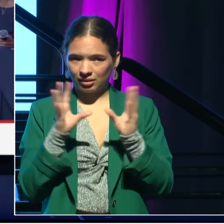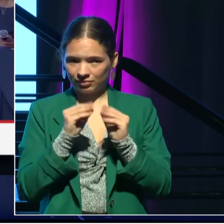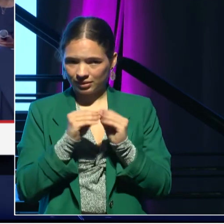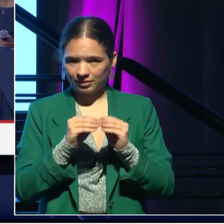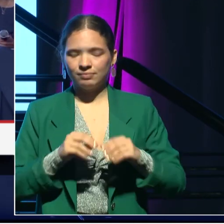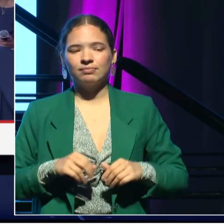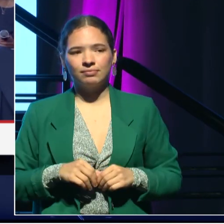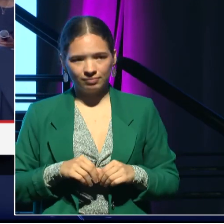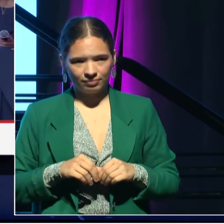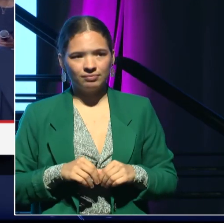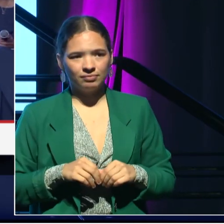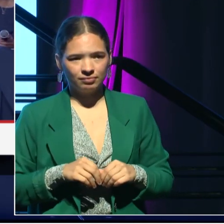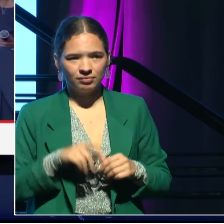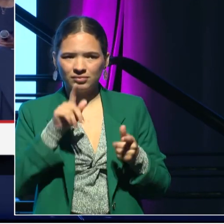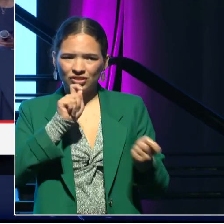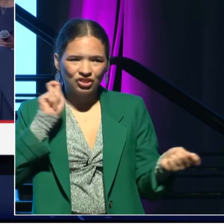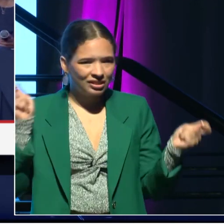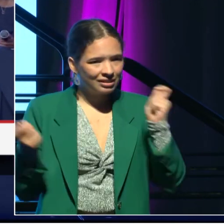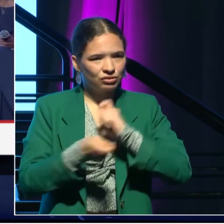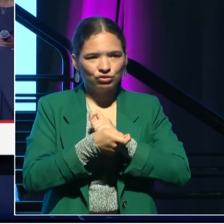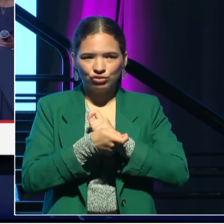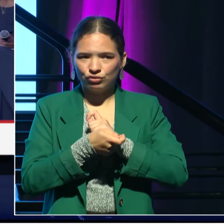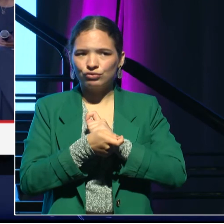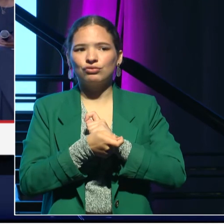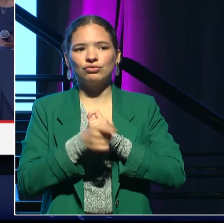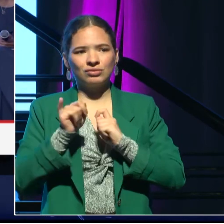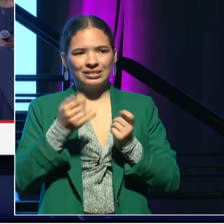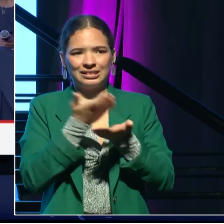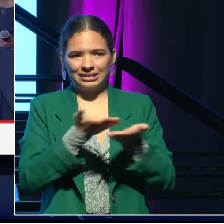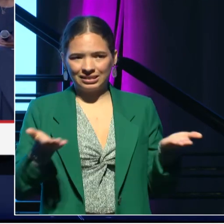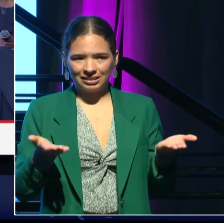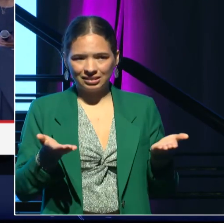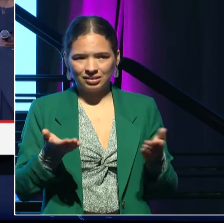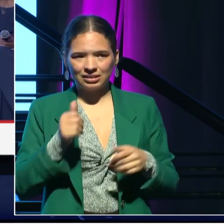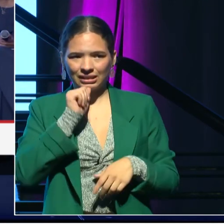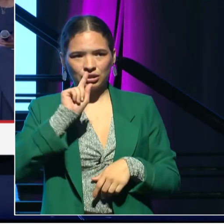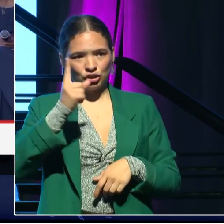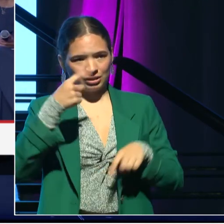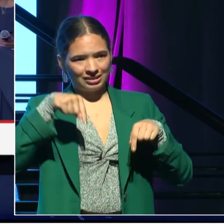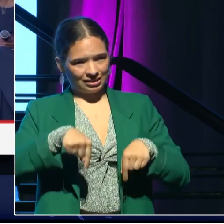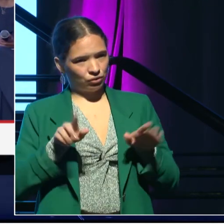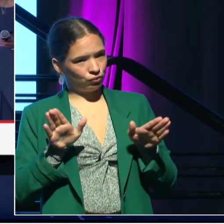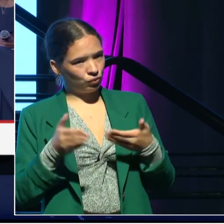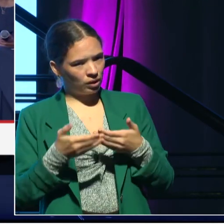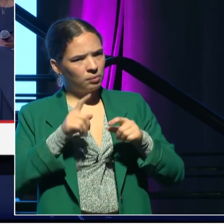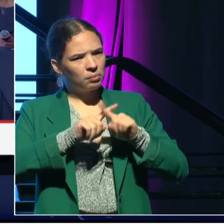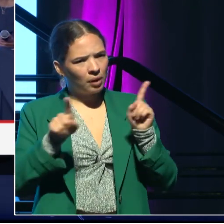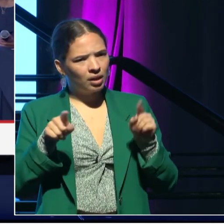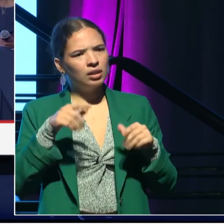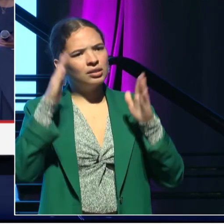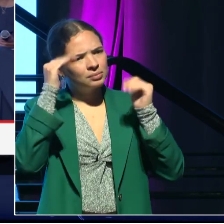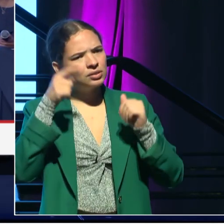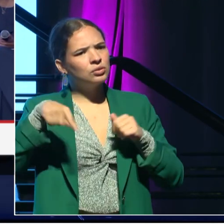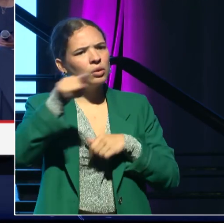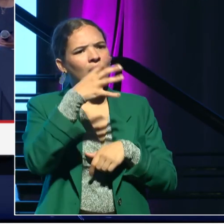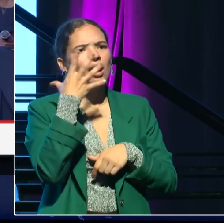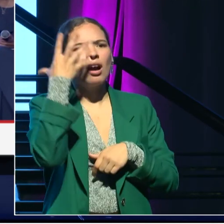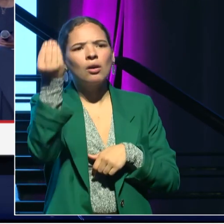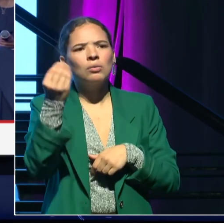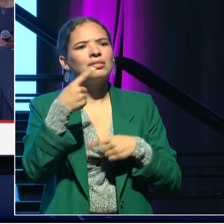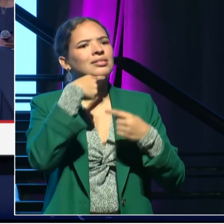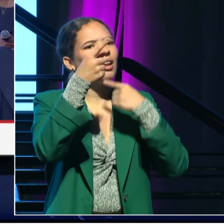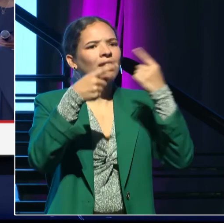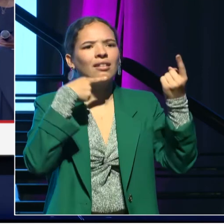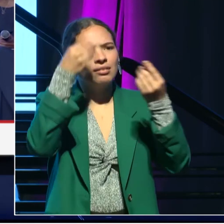be change makers. That's what we're expecting. And not just for the folks in this room, we are expecting you all to go out and tell another one and another one and another